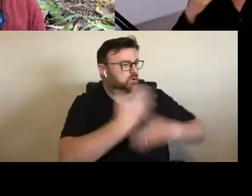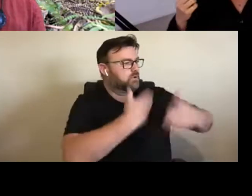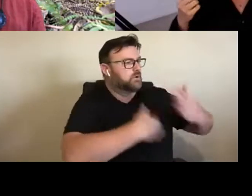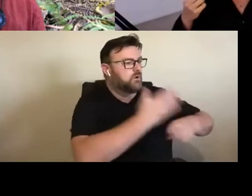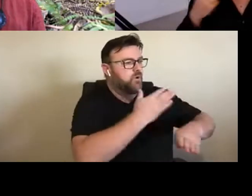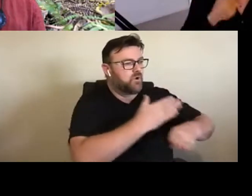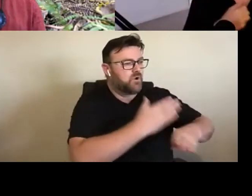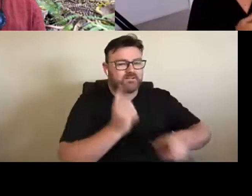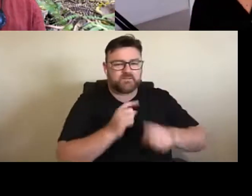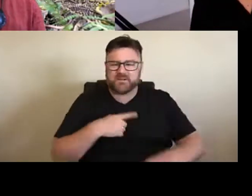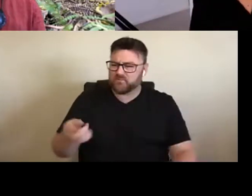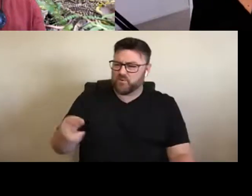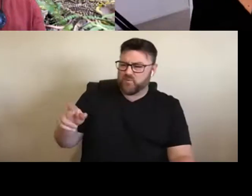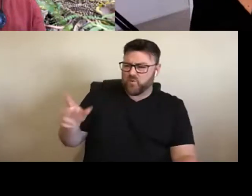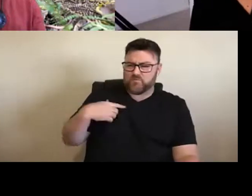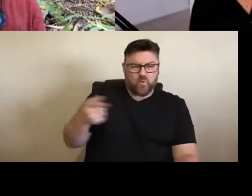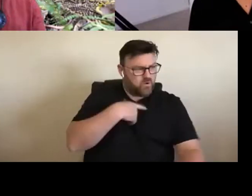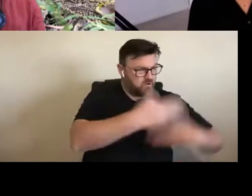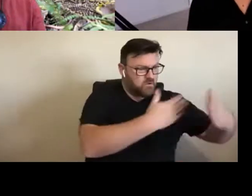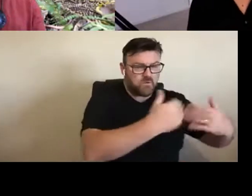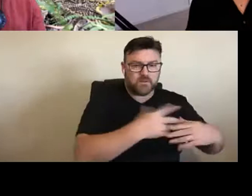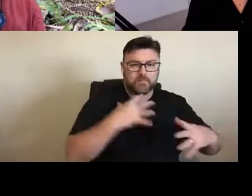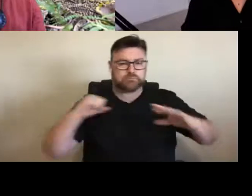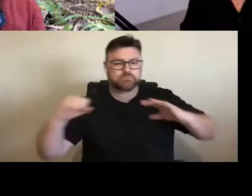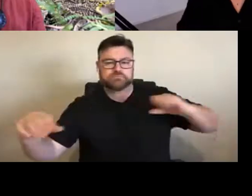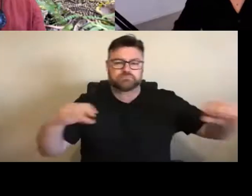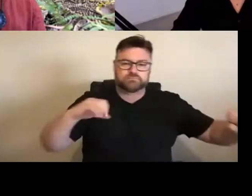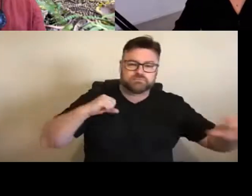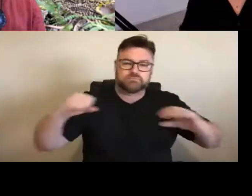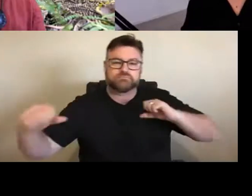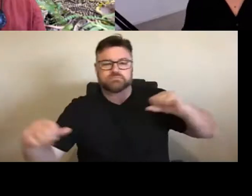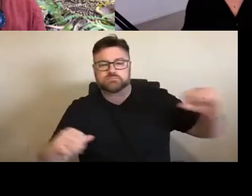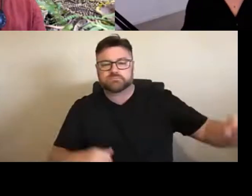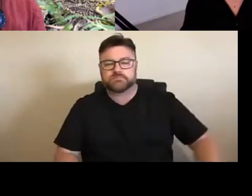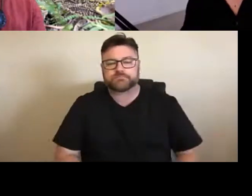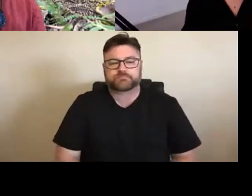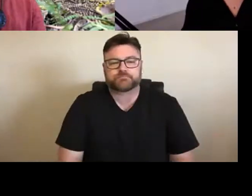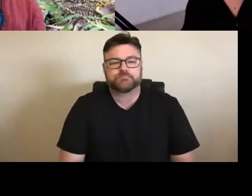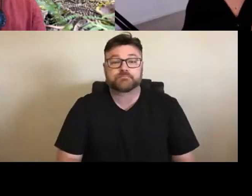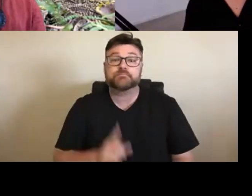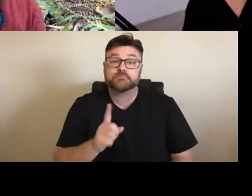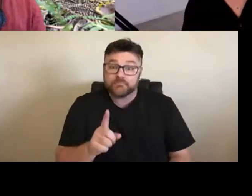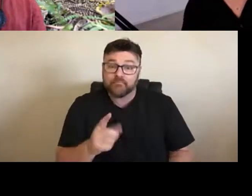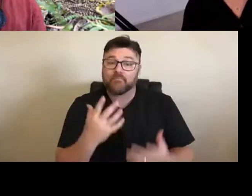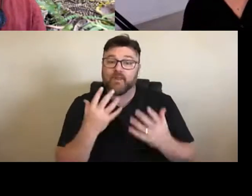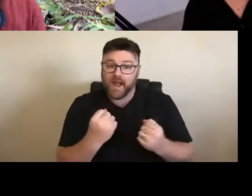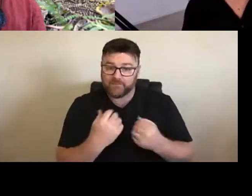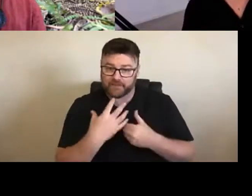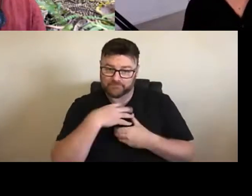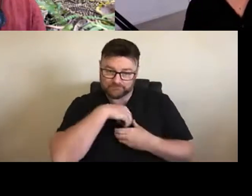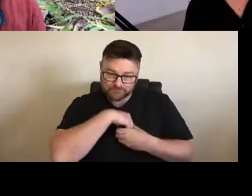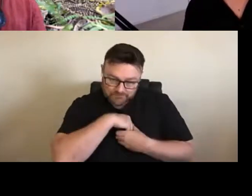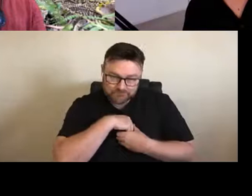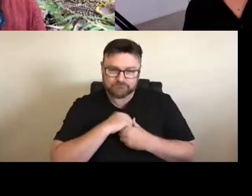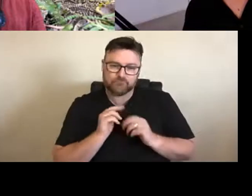and pull that I'm working with. But by harboring an individual sense of stewardship, you